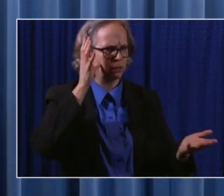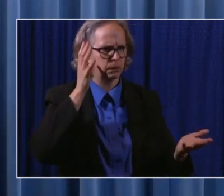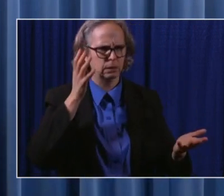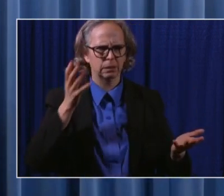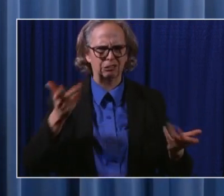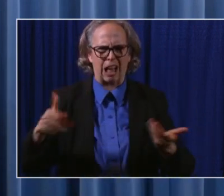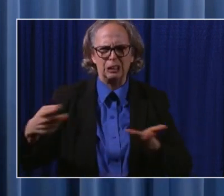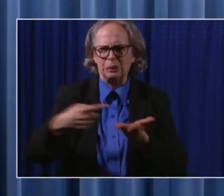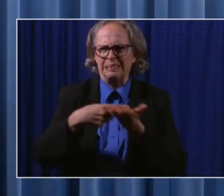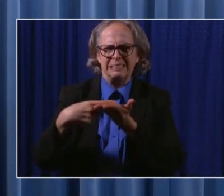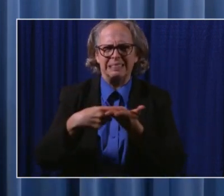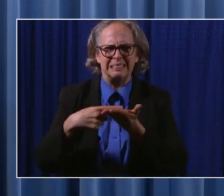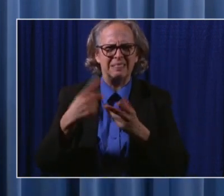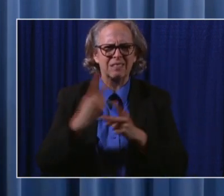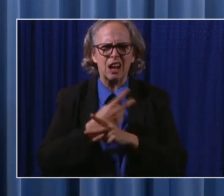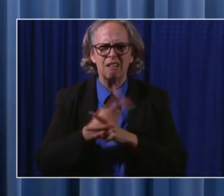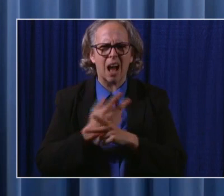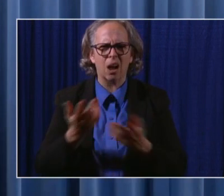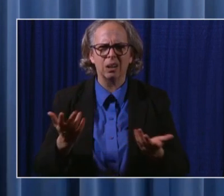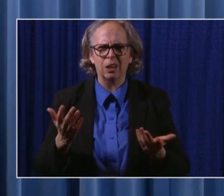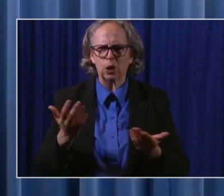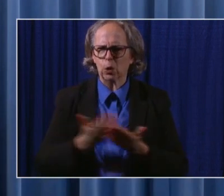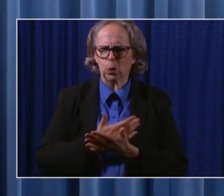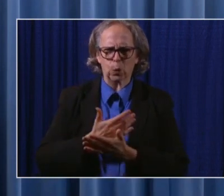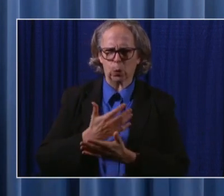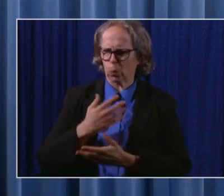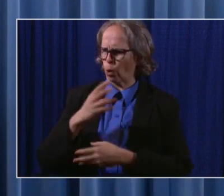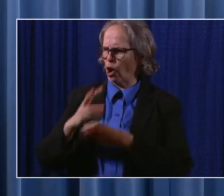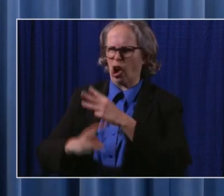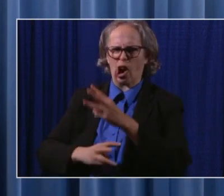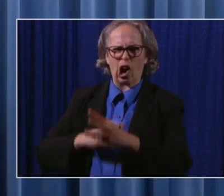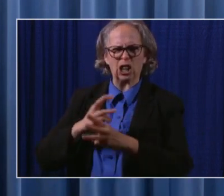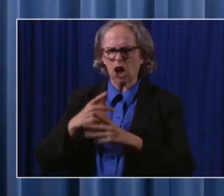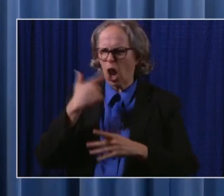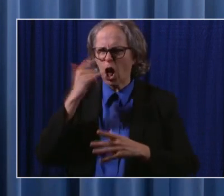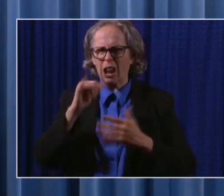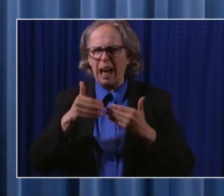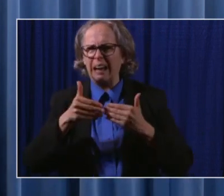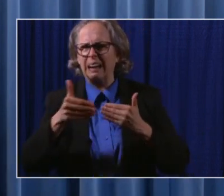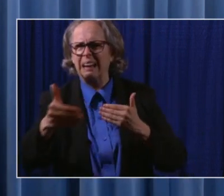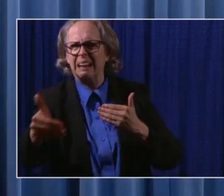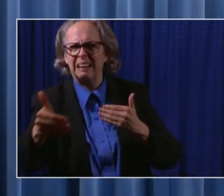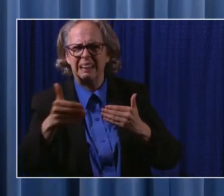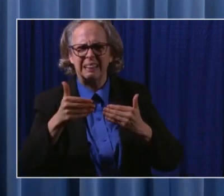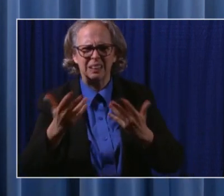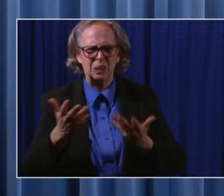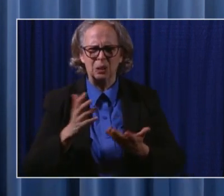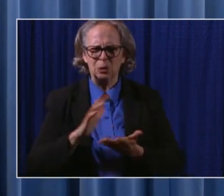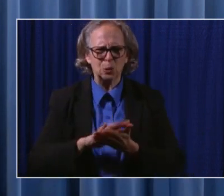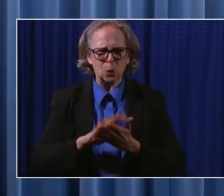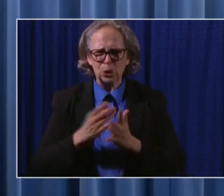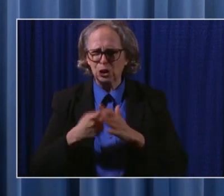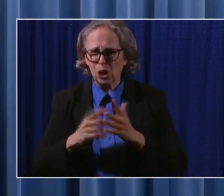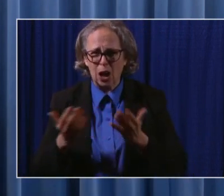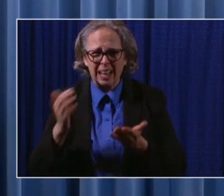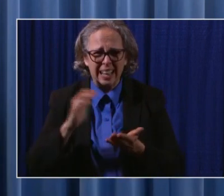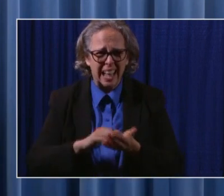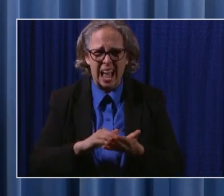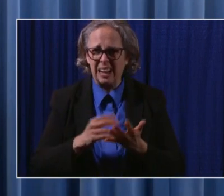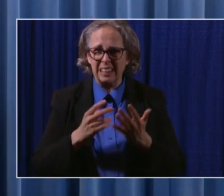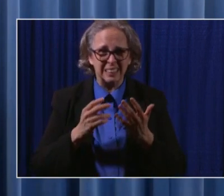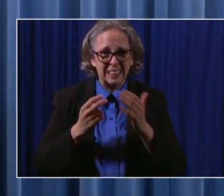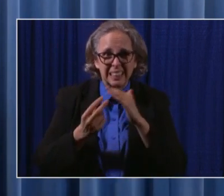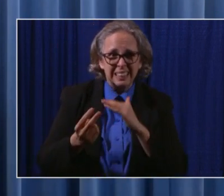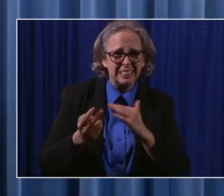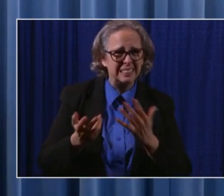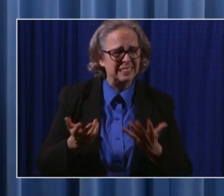like in 4 weeks, 3 weeks when we start back to school. And no one can tell them. I can't tell them. No one can tell